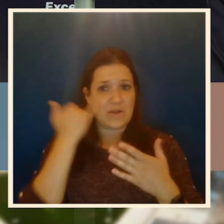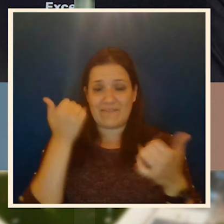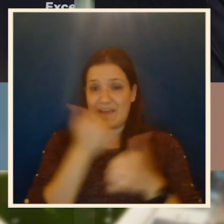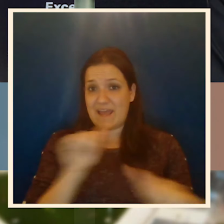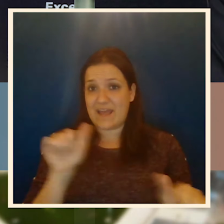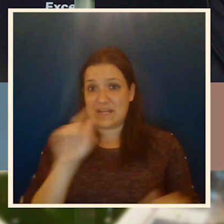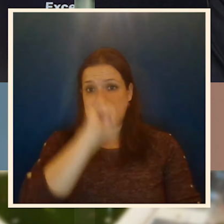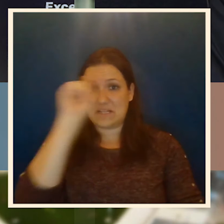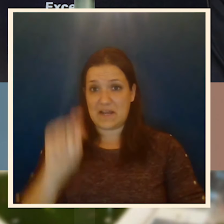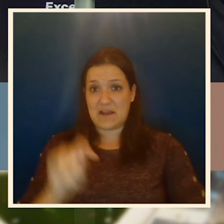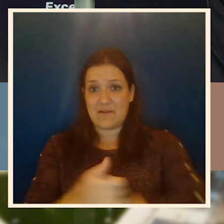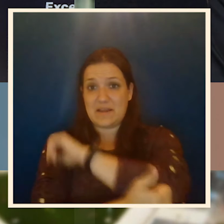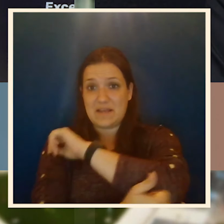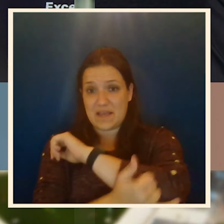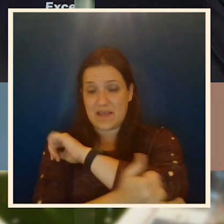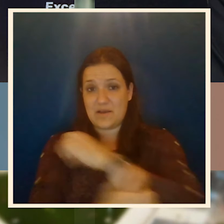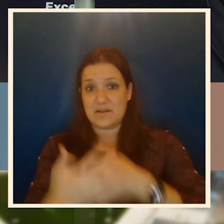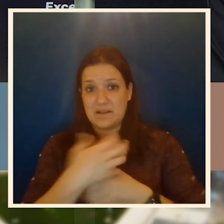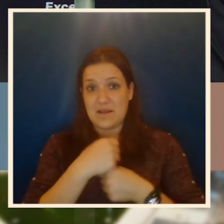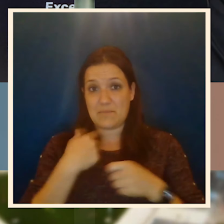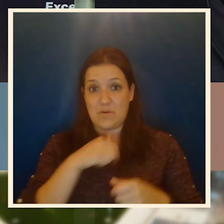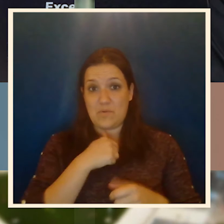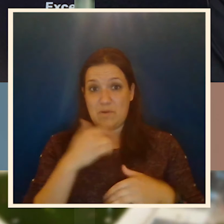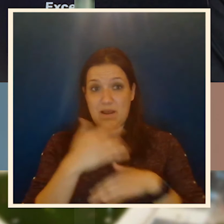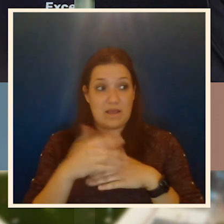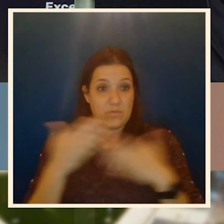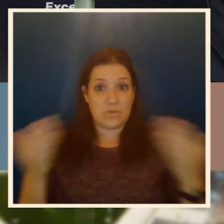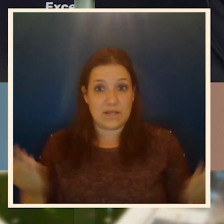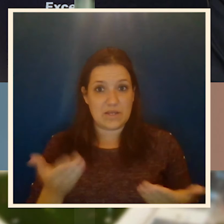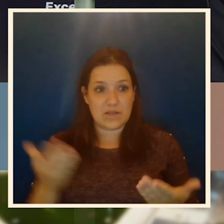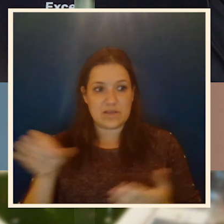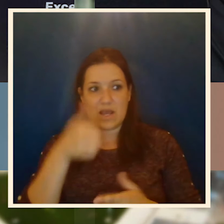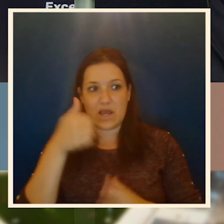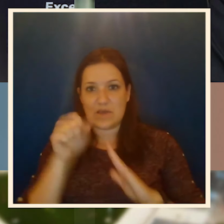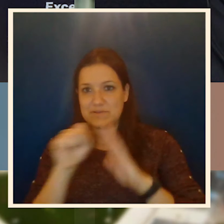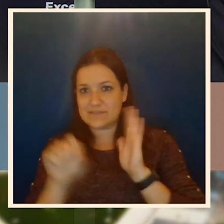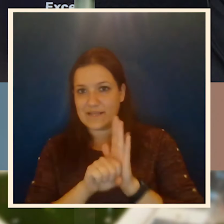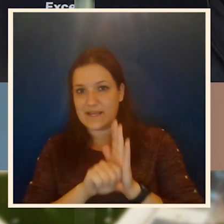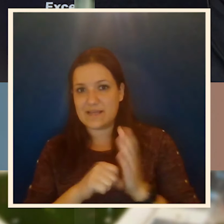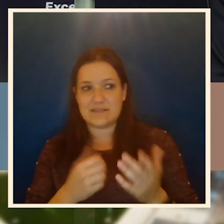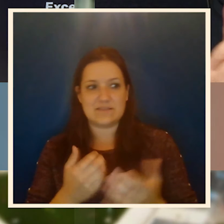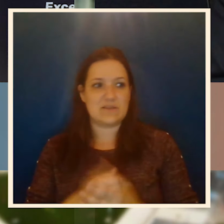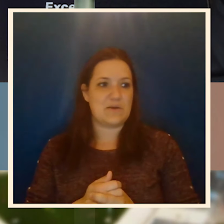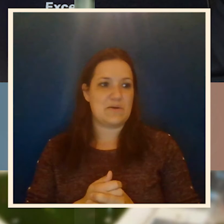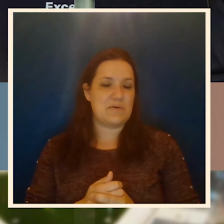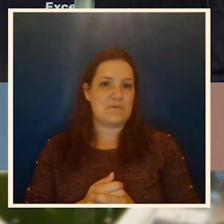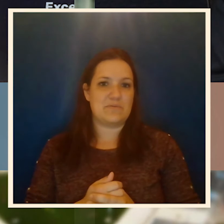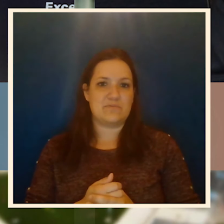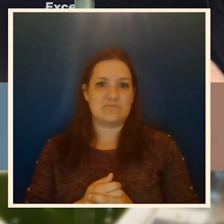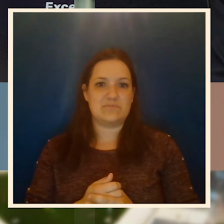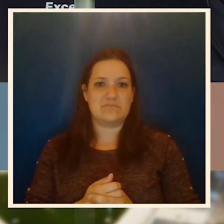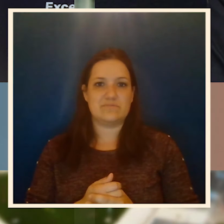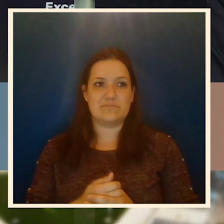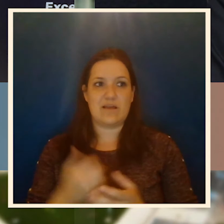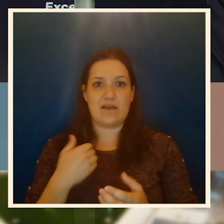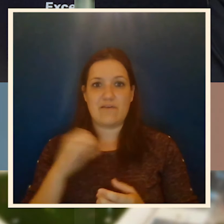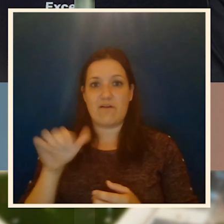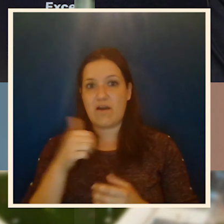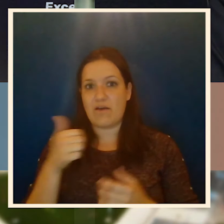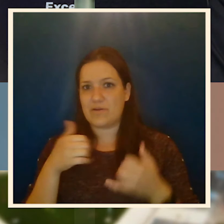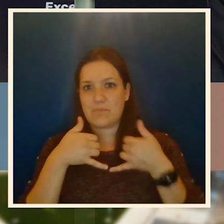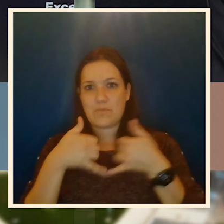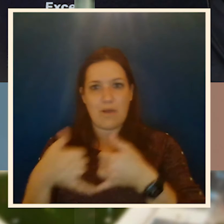California residents. I don't know if any Tulare County residents received it, but we're just as eligible here as